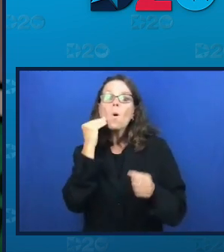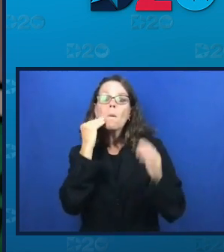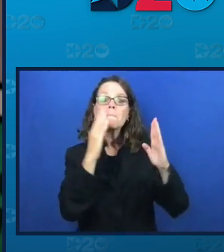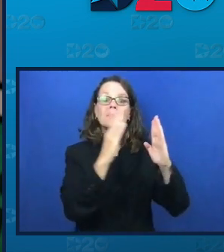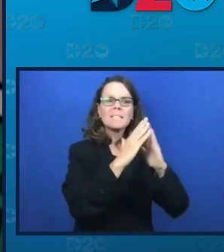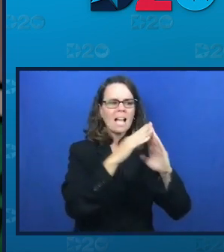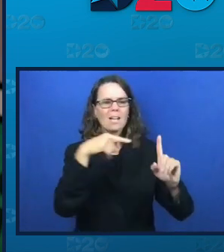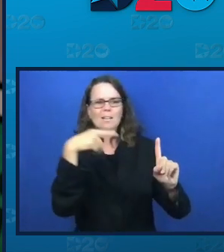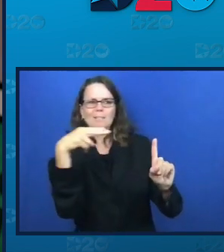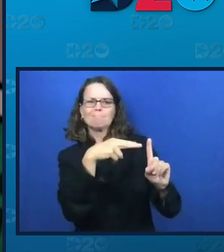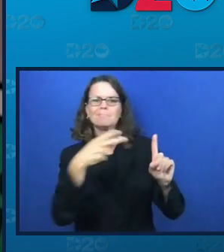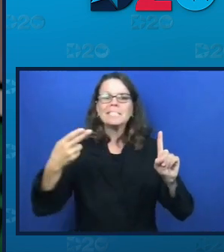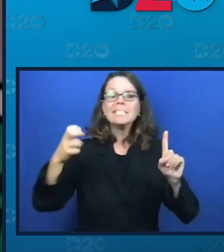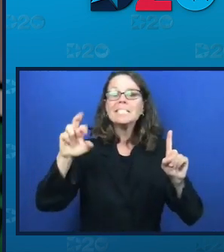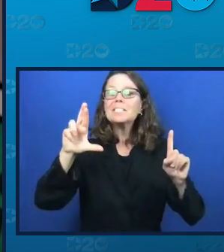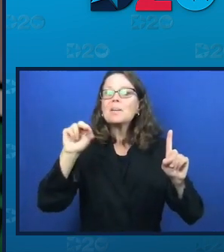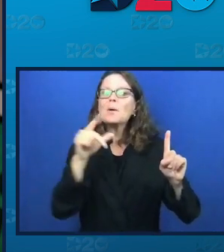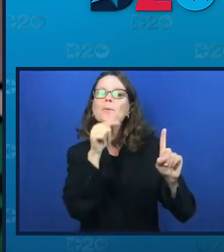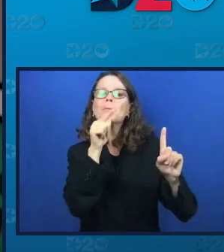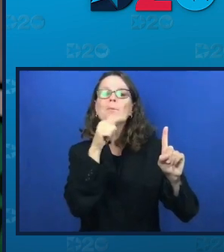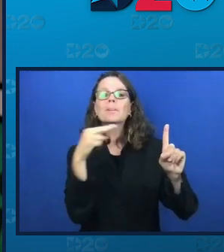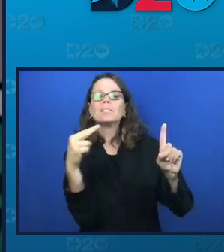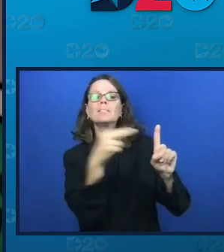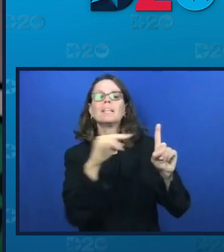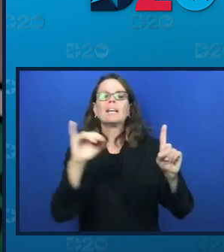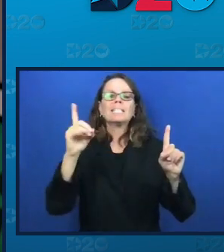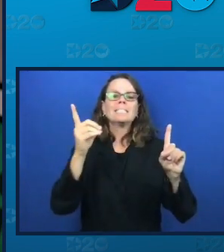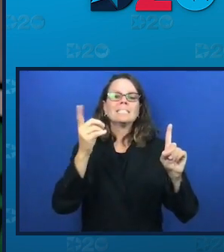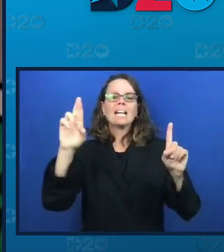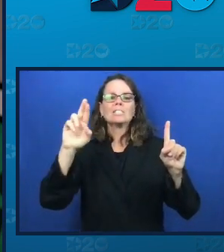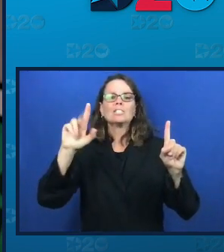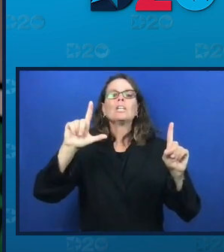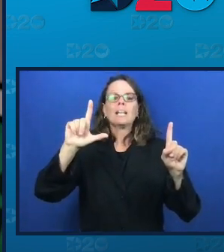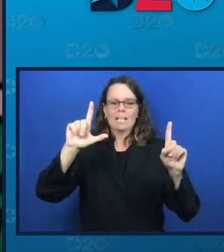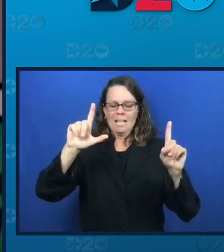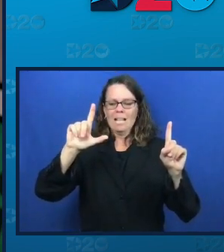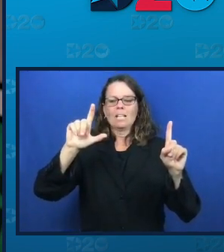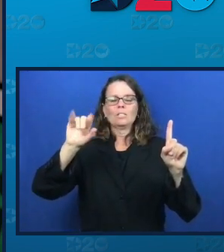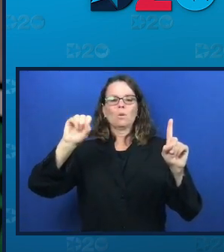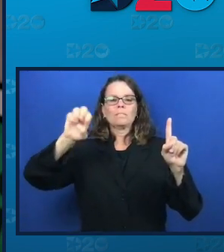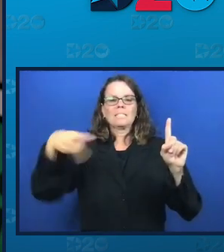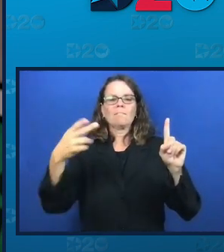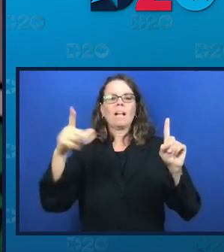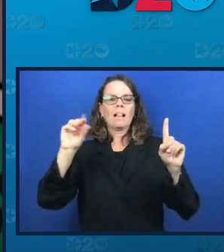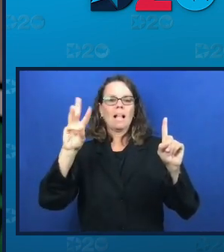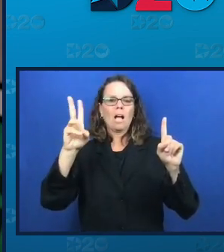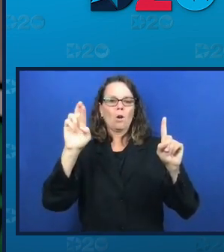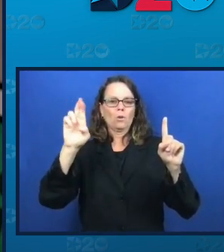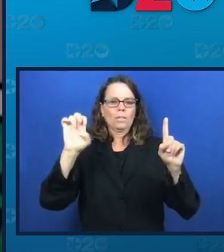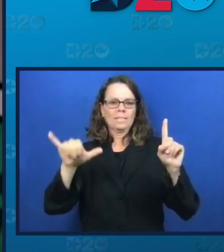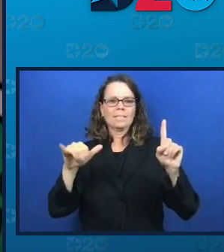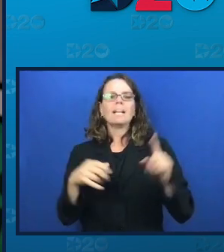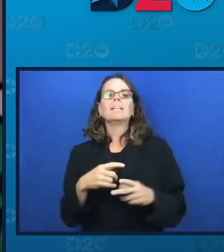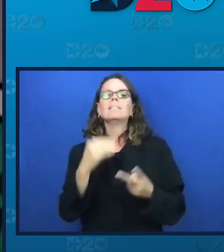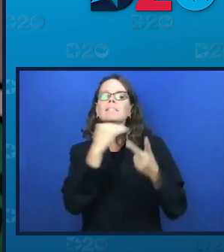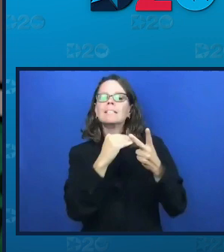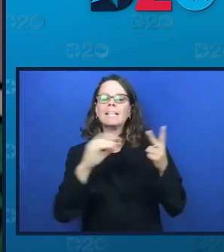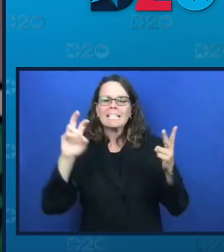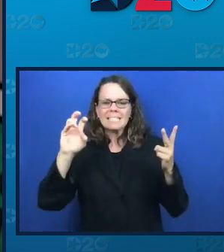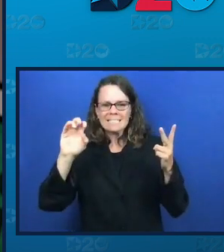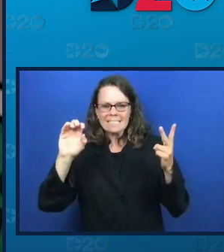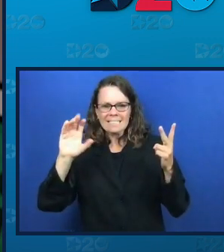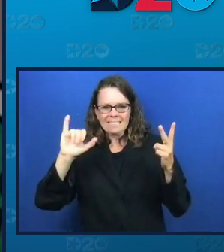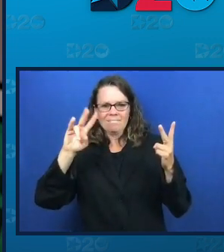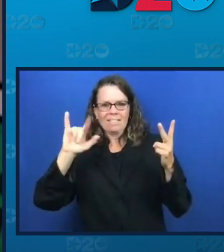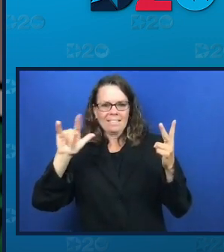teacher, our friend, our conscience, our congressman, John Lewis. He walked